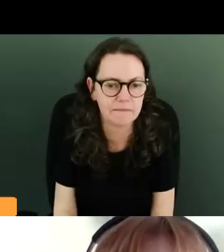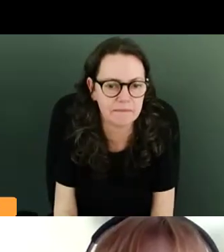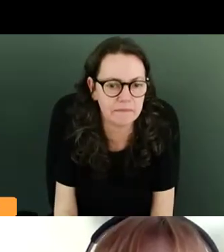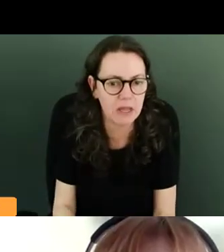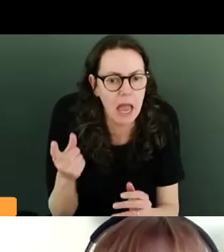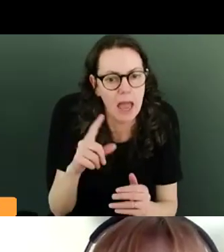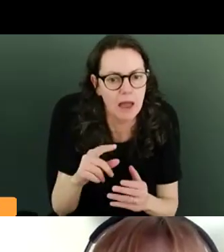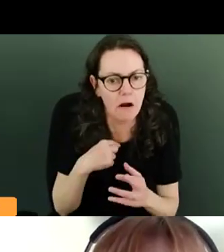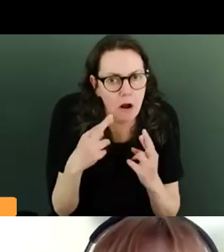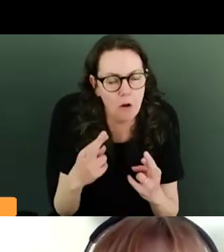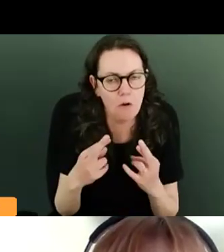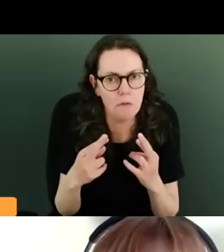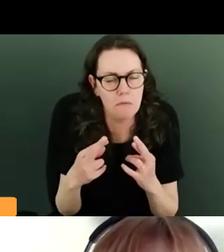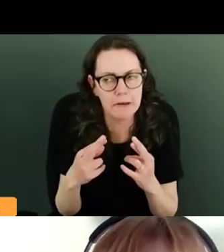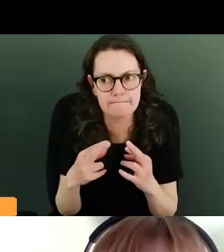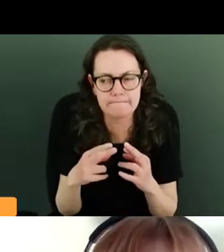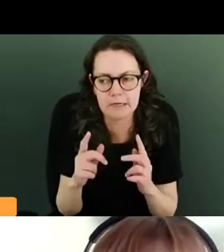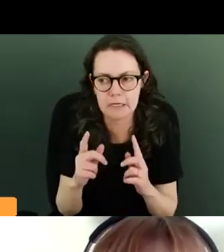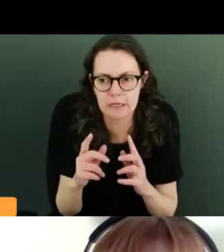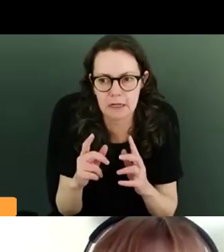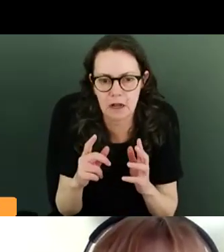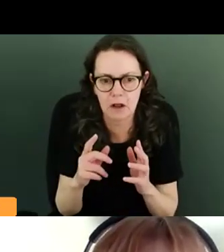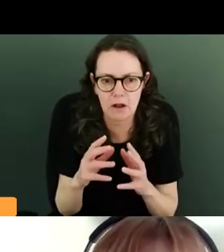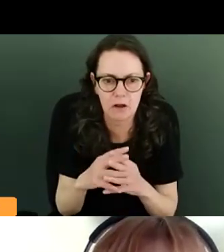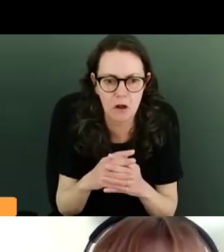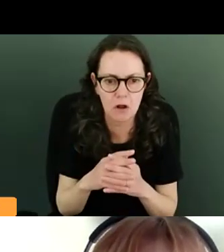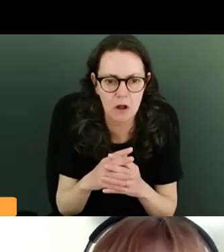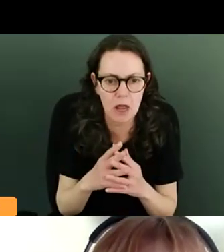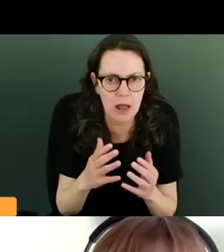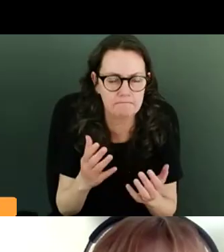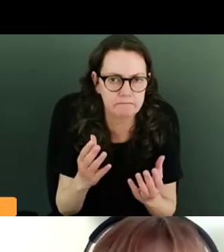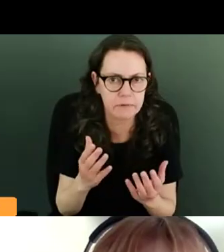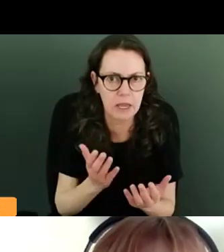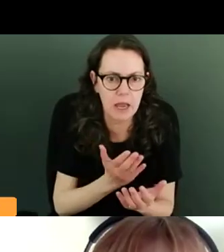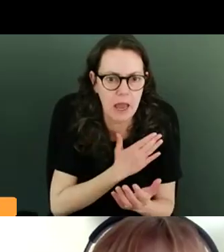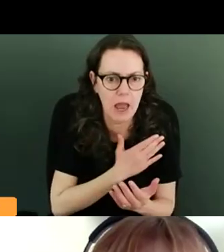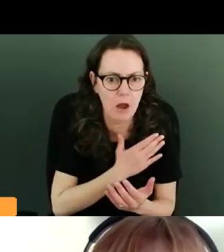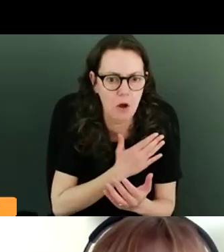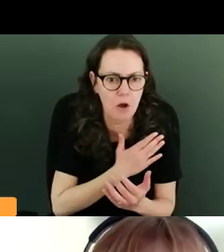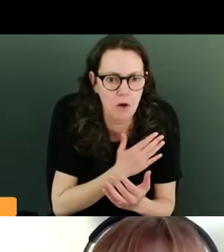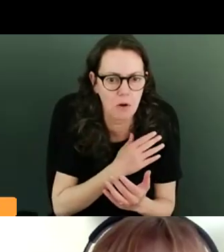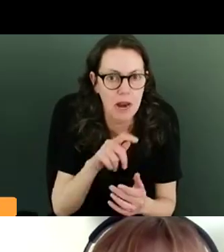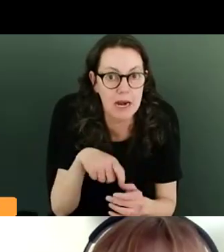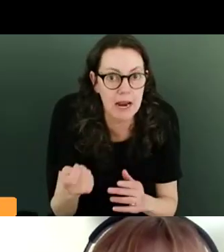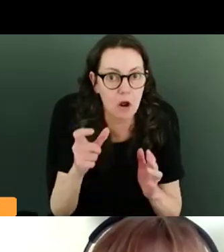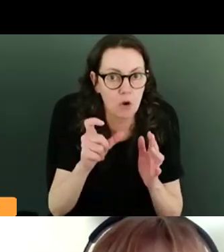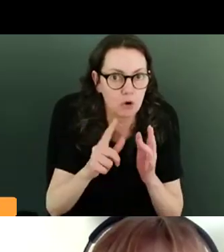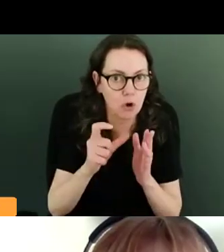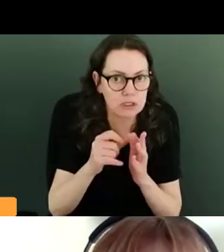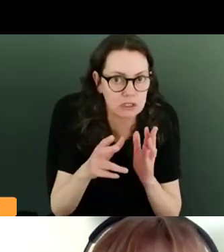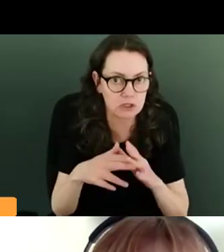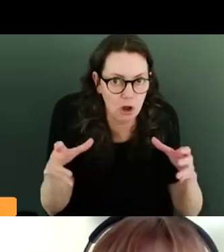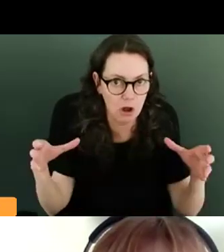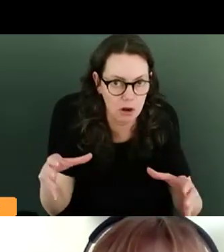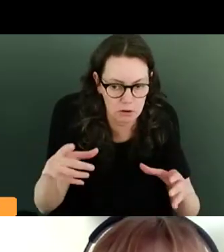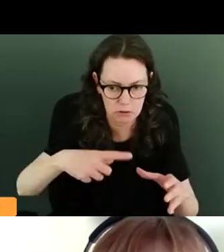And I hope like from our next co-design we can